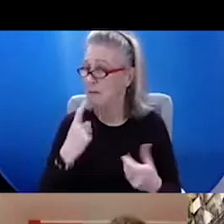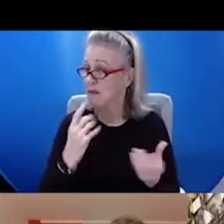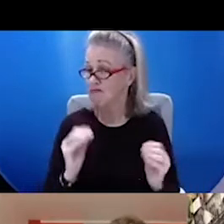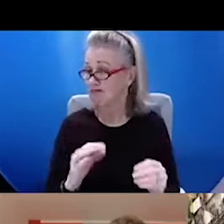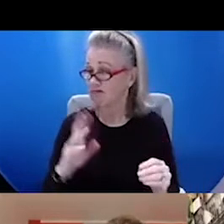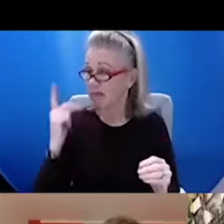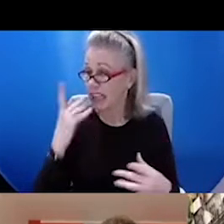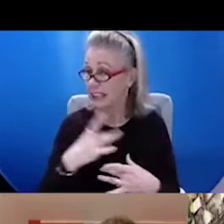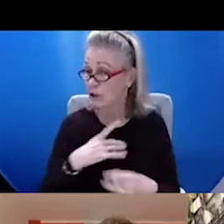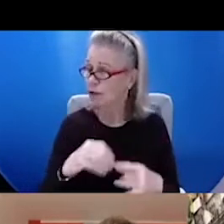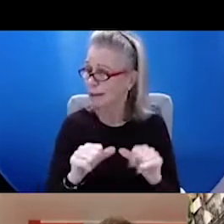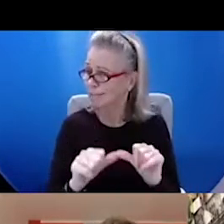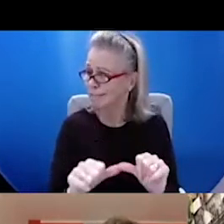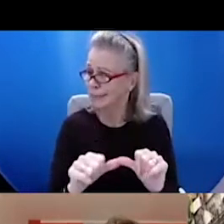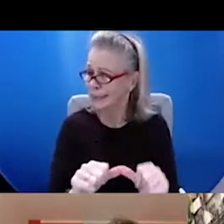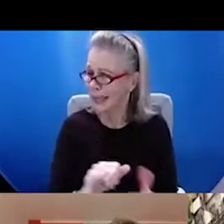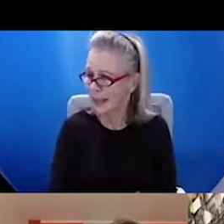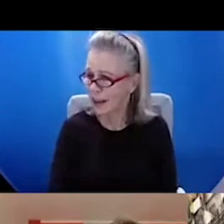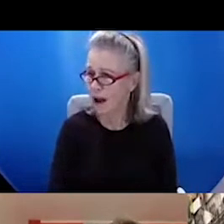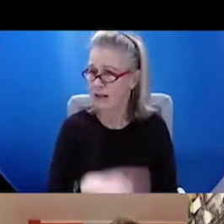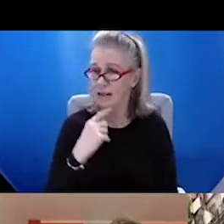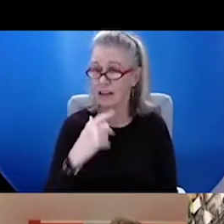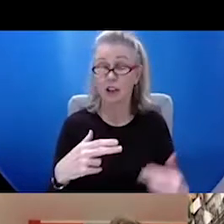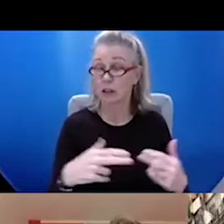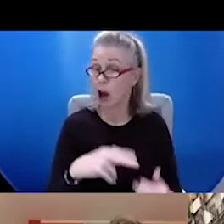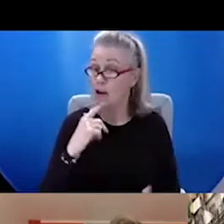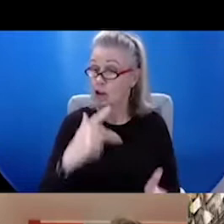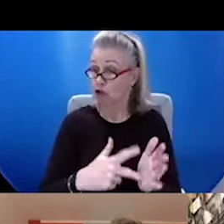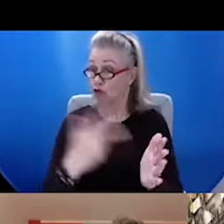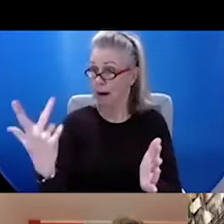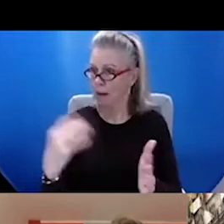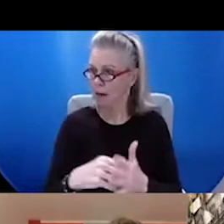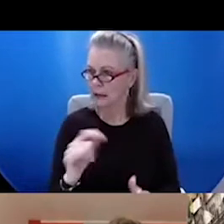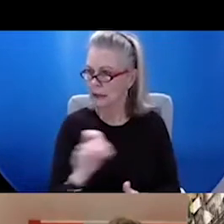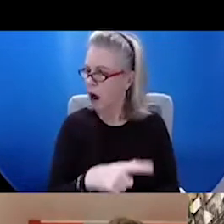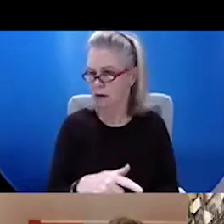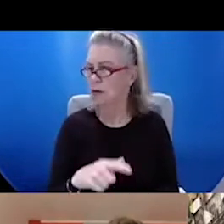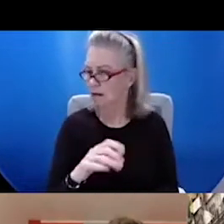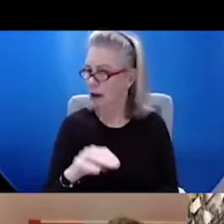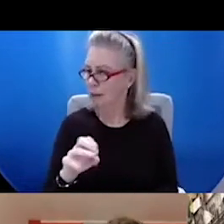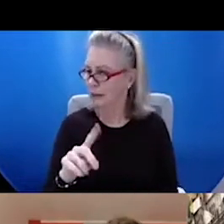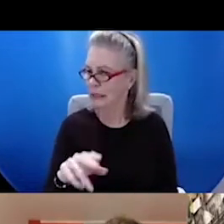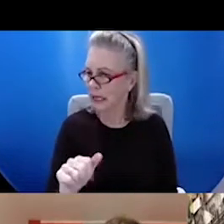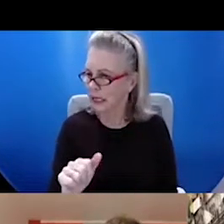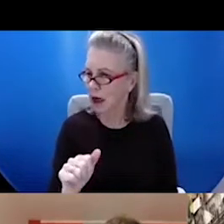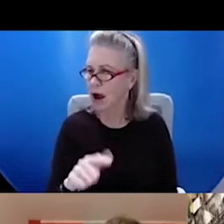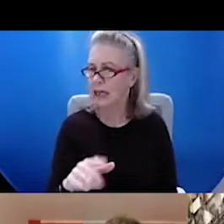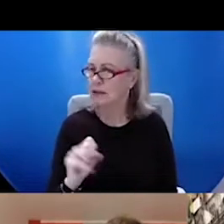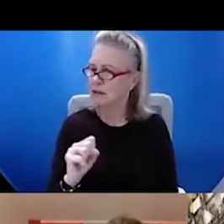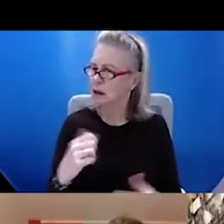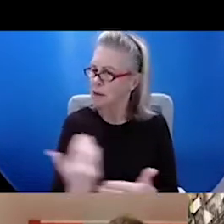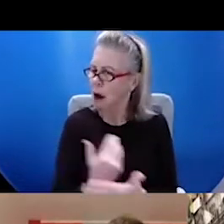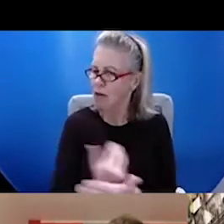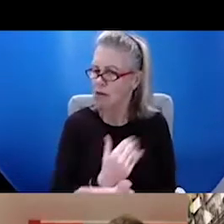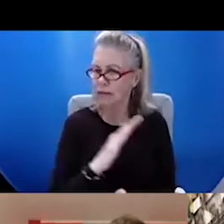Tripled in size in the last 20 years, Marrakesh extends quite beyond the Medina. Its modern central districts are